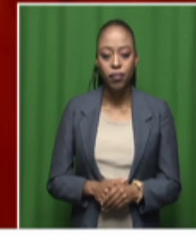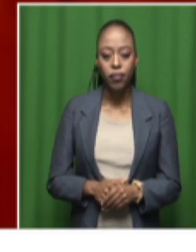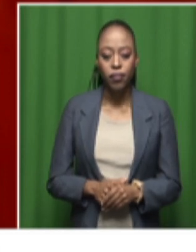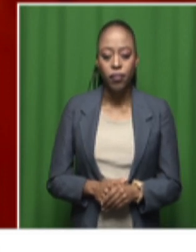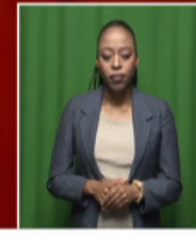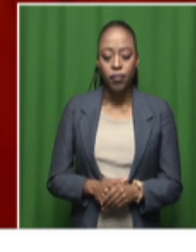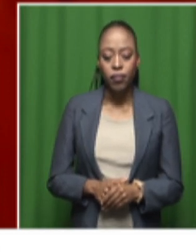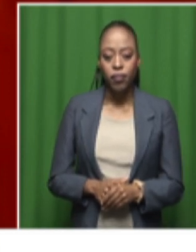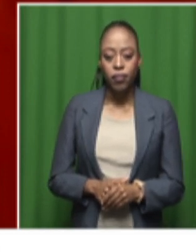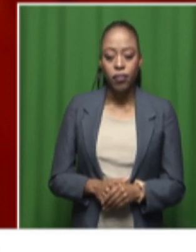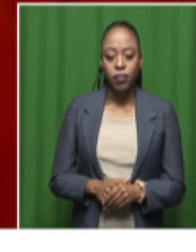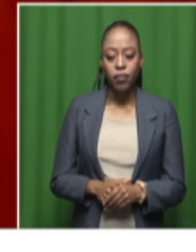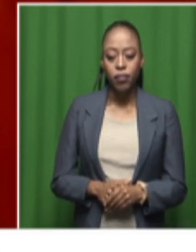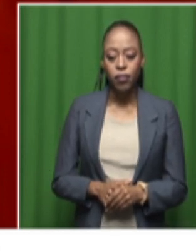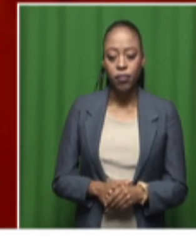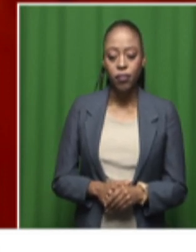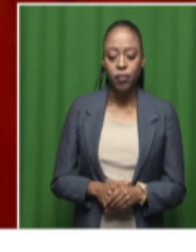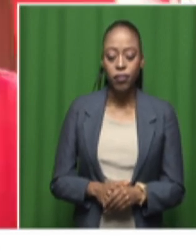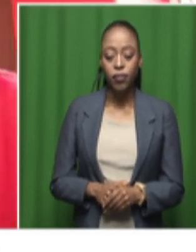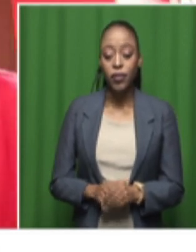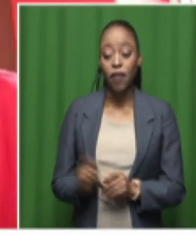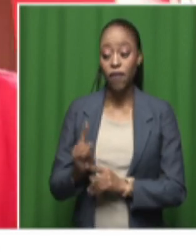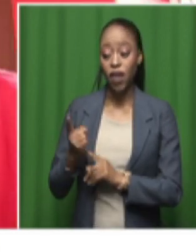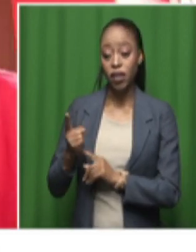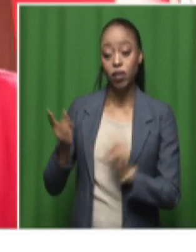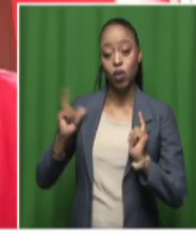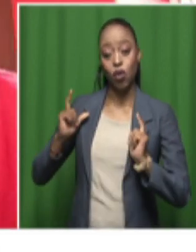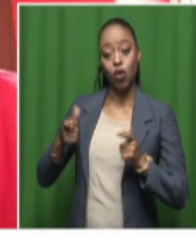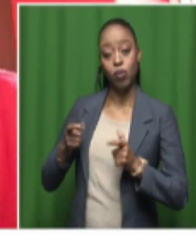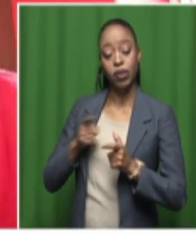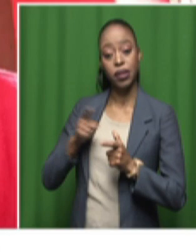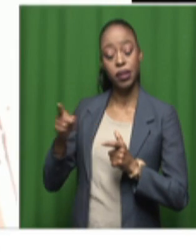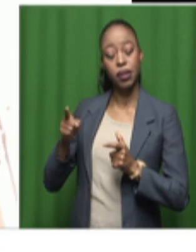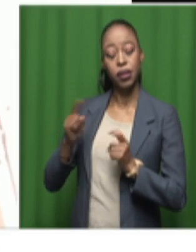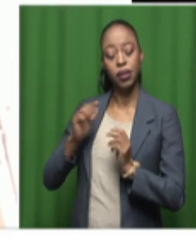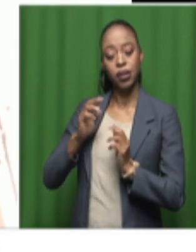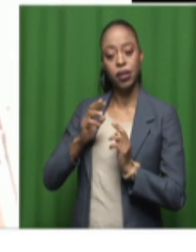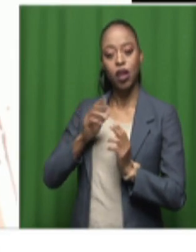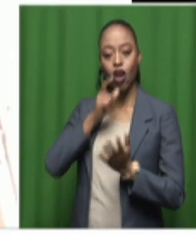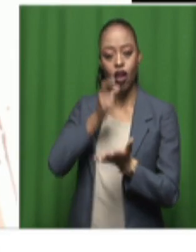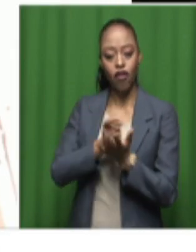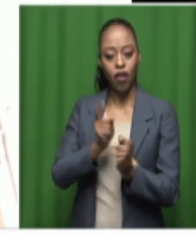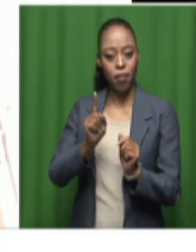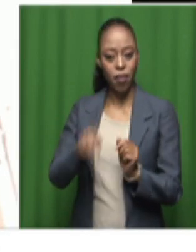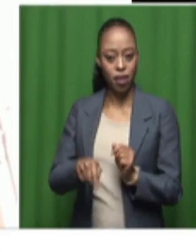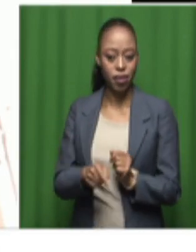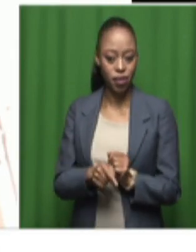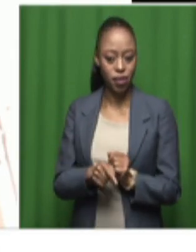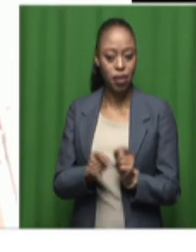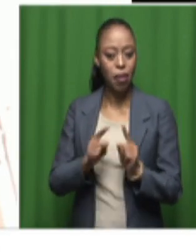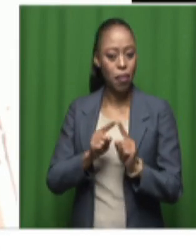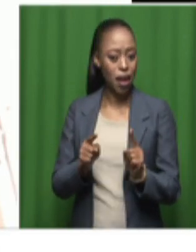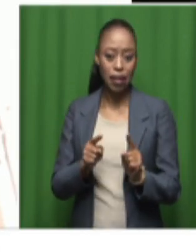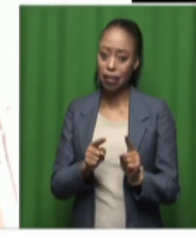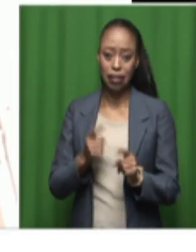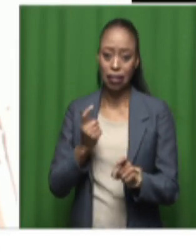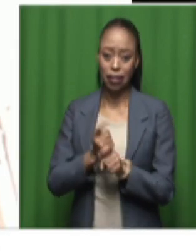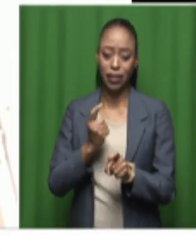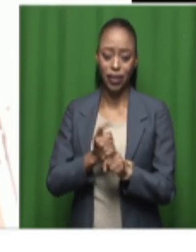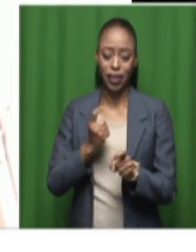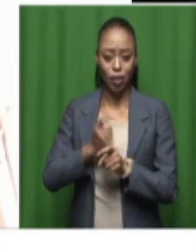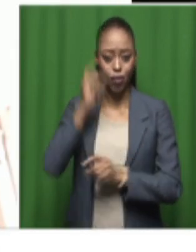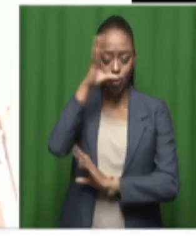We really have to wait for Consumer Commission to come out to some. It is really, really very, very